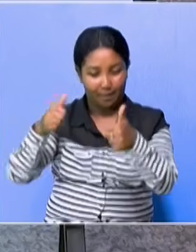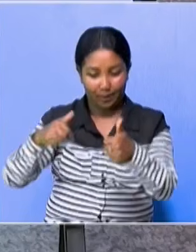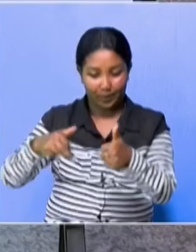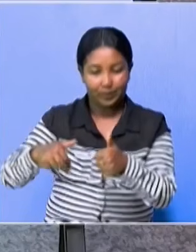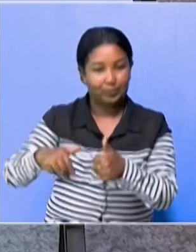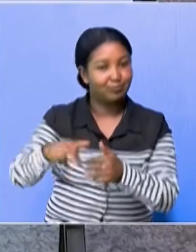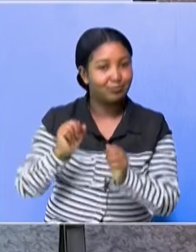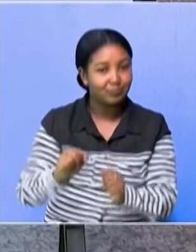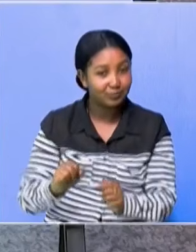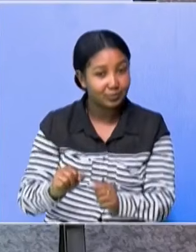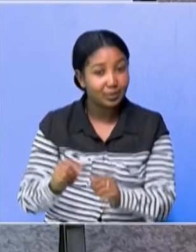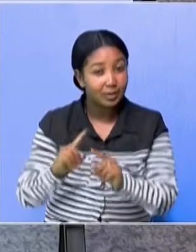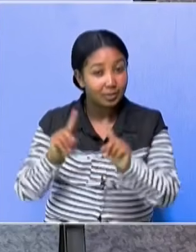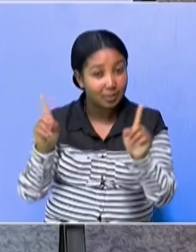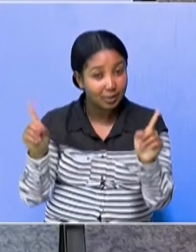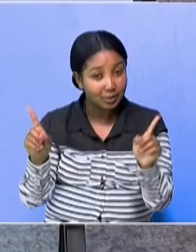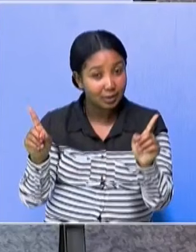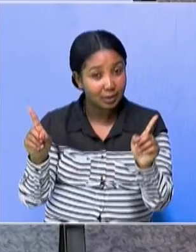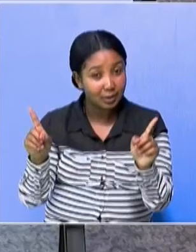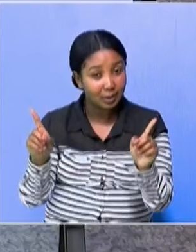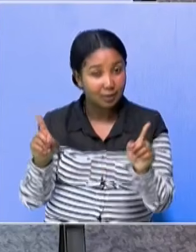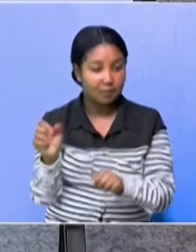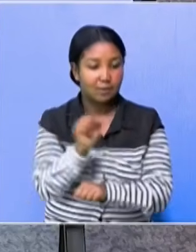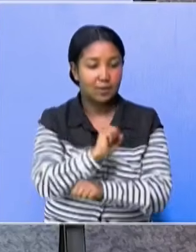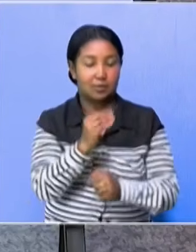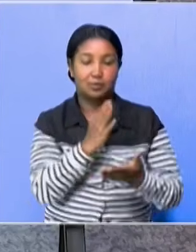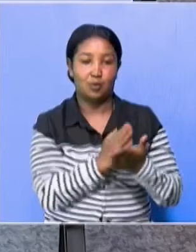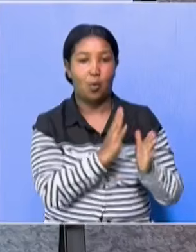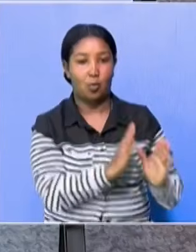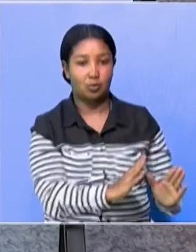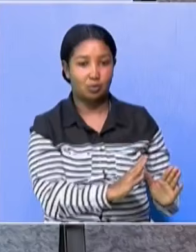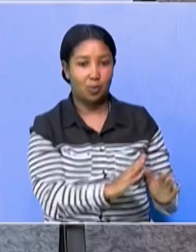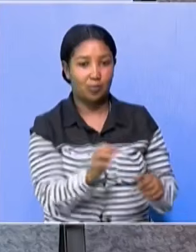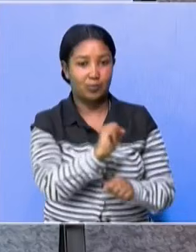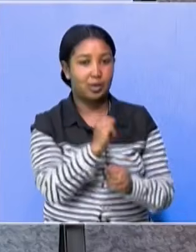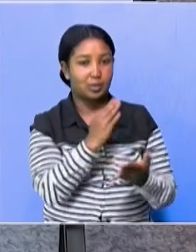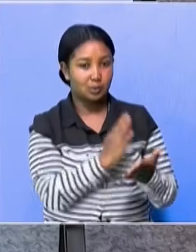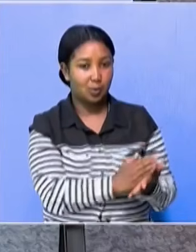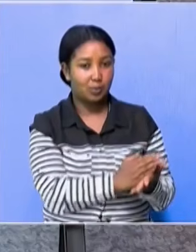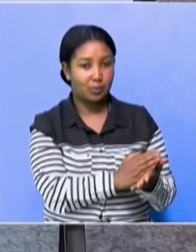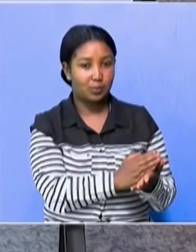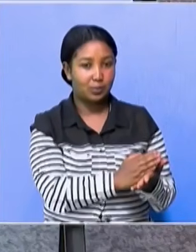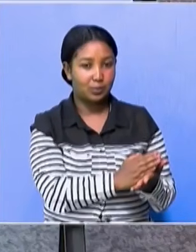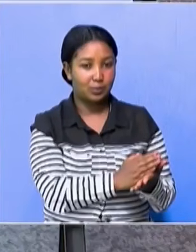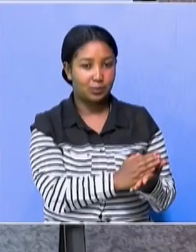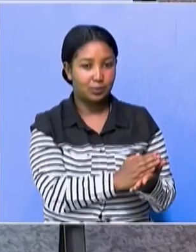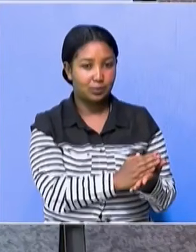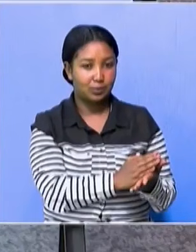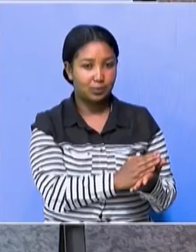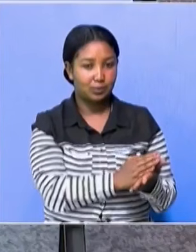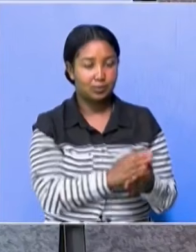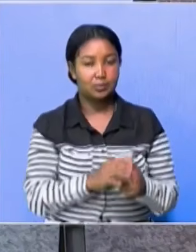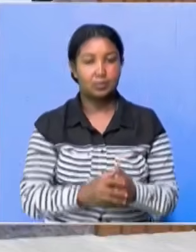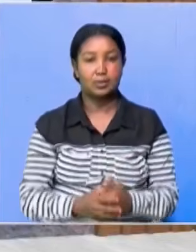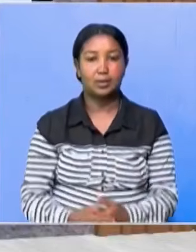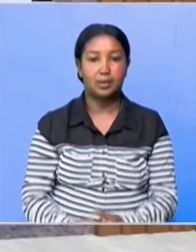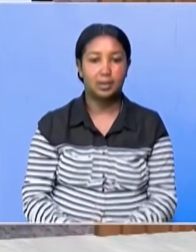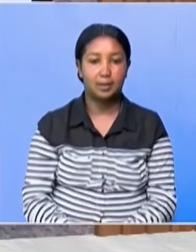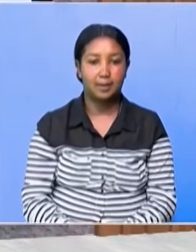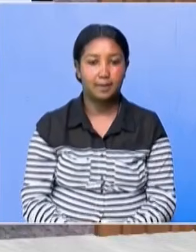pedestrian, whereas the vehicles keep their turn to the